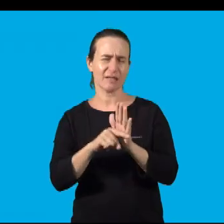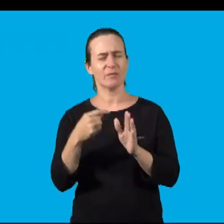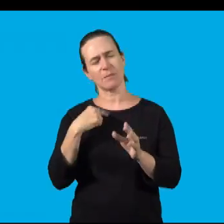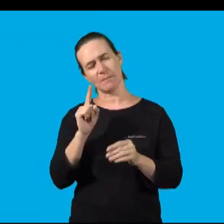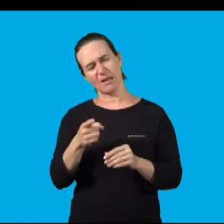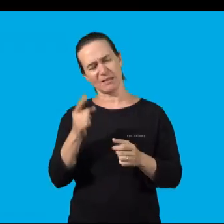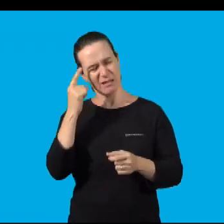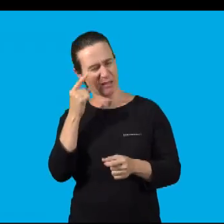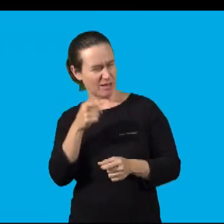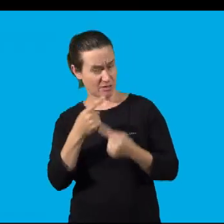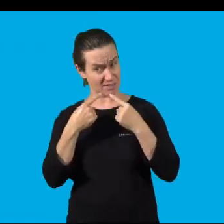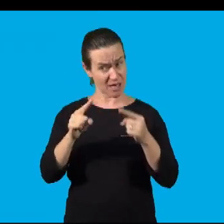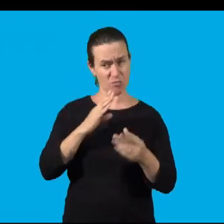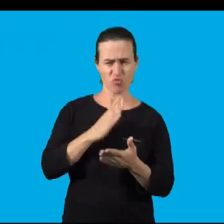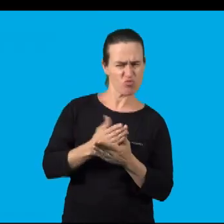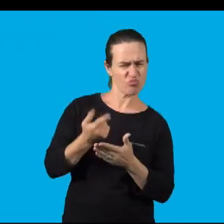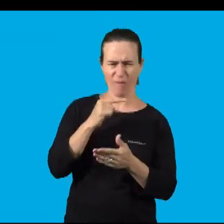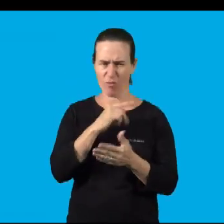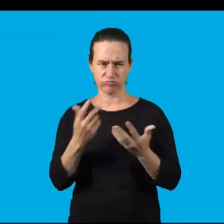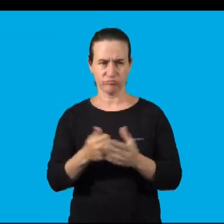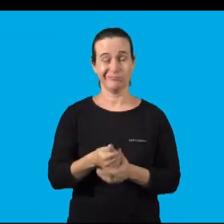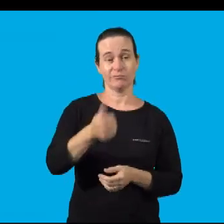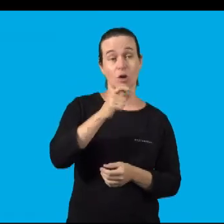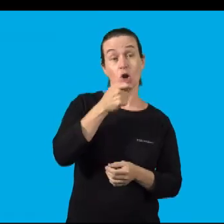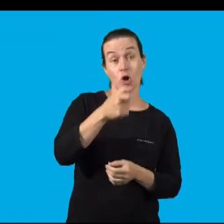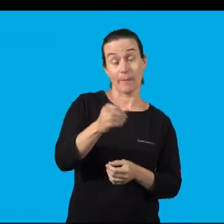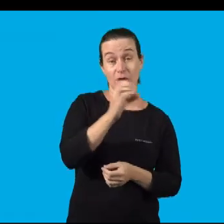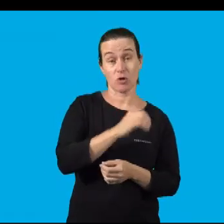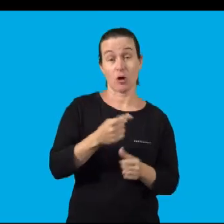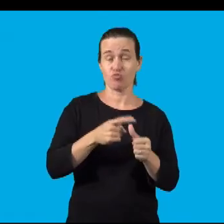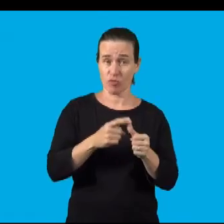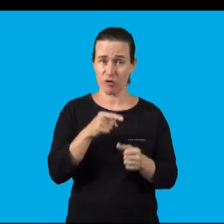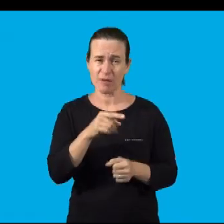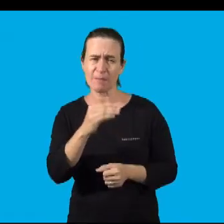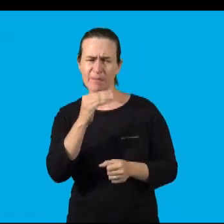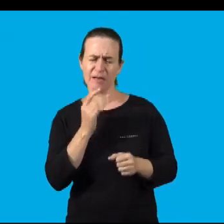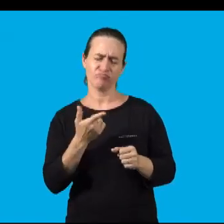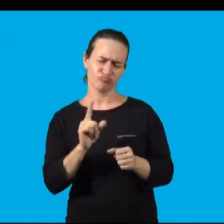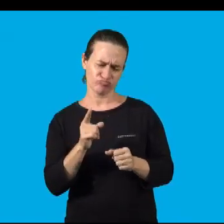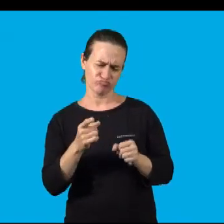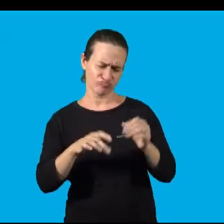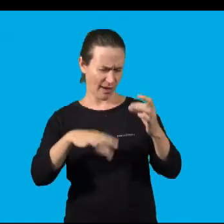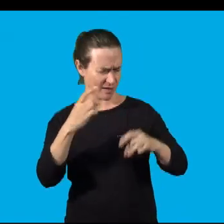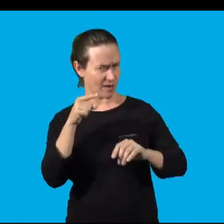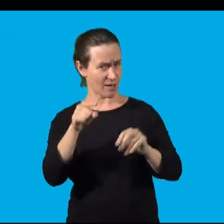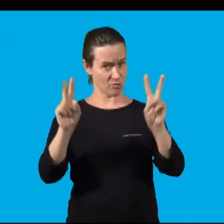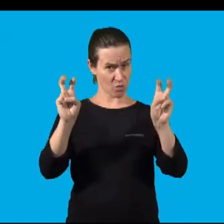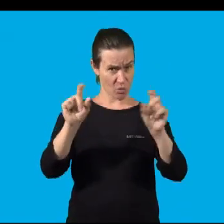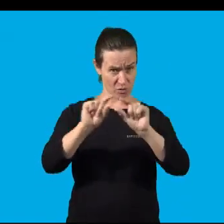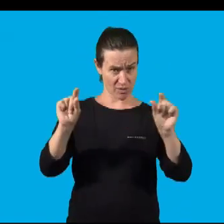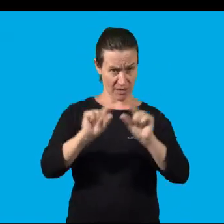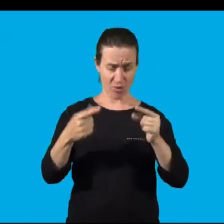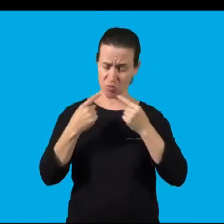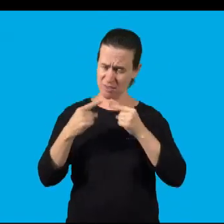a judgment of the statement in the question. Comment on the appropriateness means to examine the quoted lines